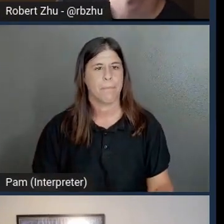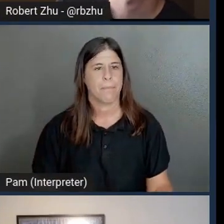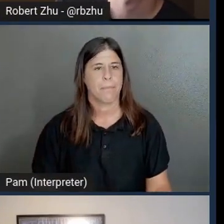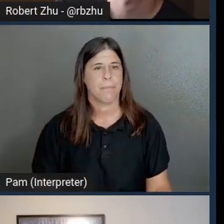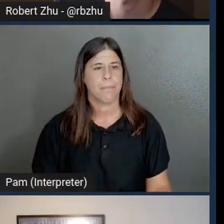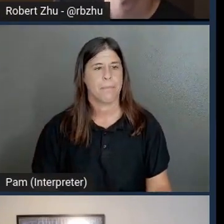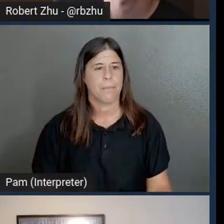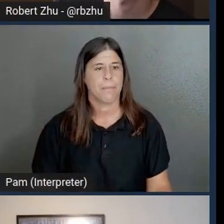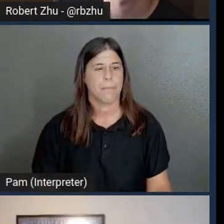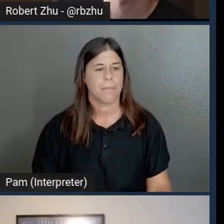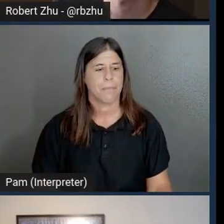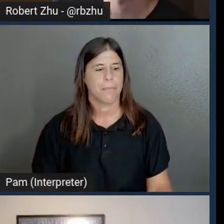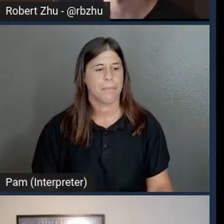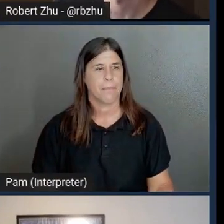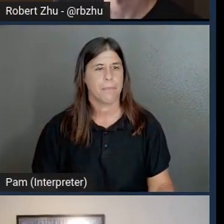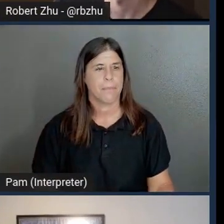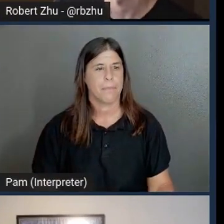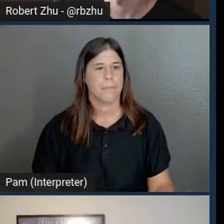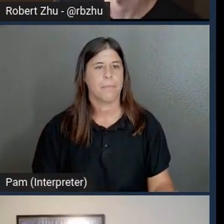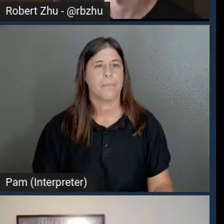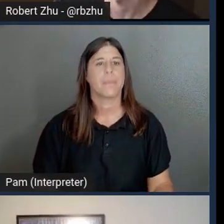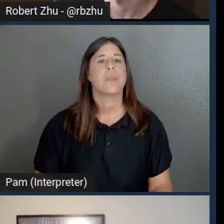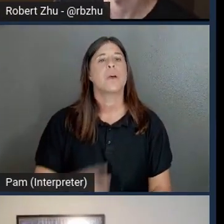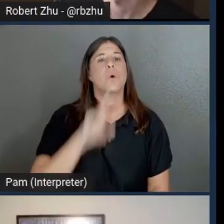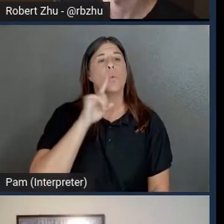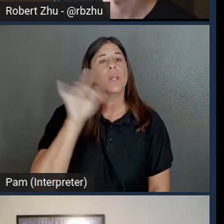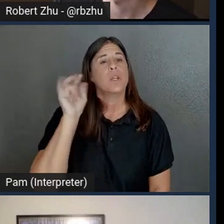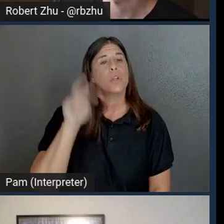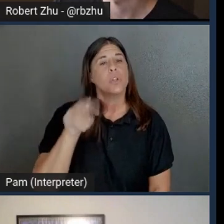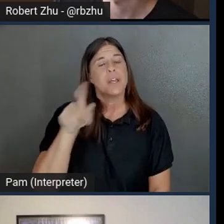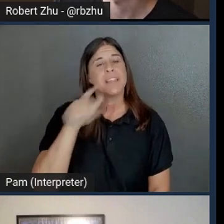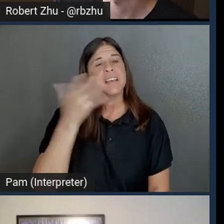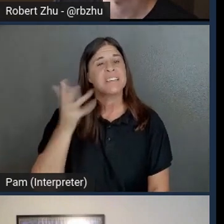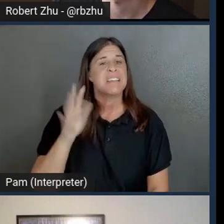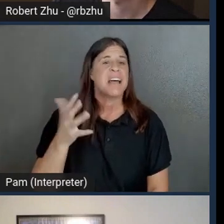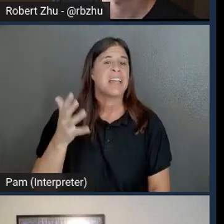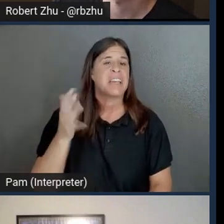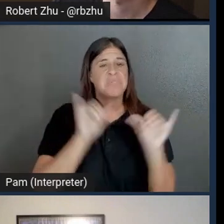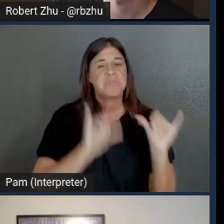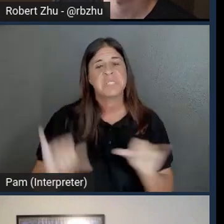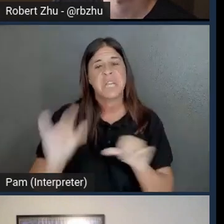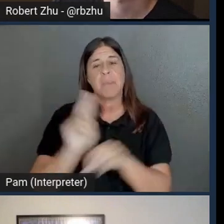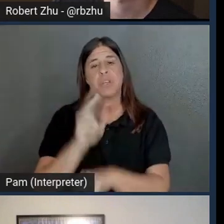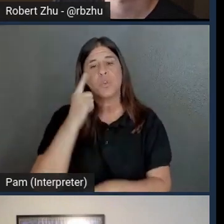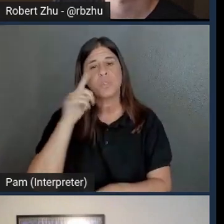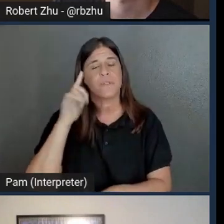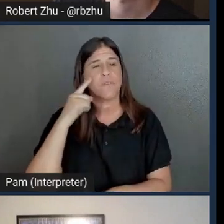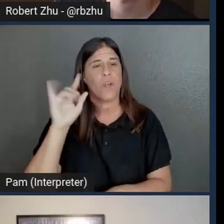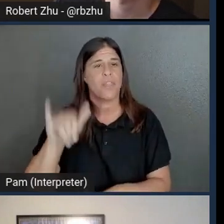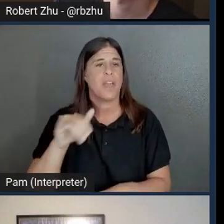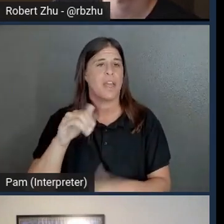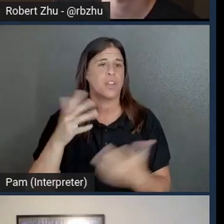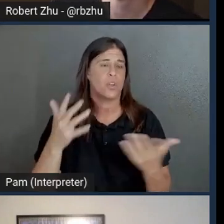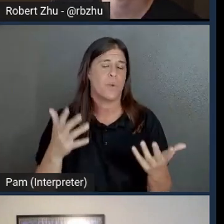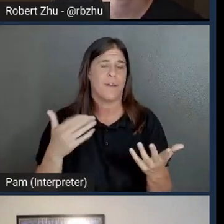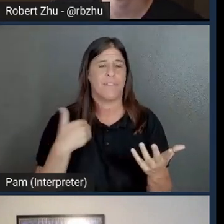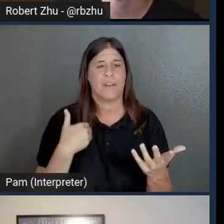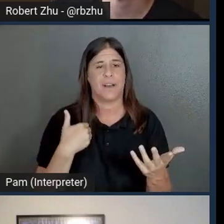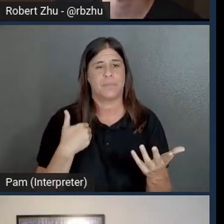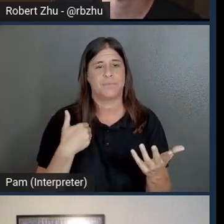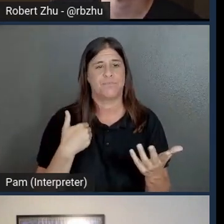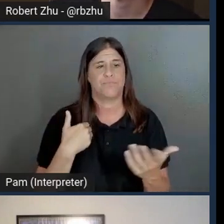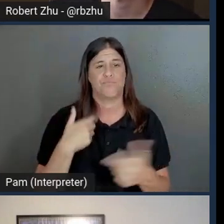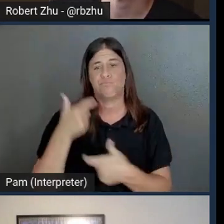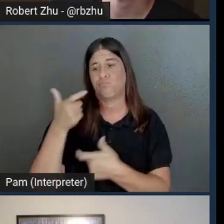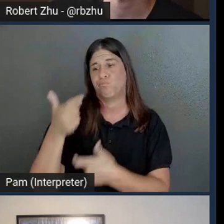All right. Yeah. So, you know, you kind of look at this, think about this as in a common use case. In this case, it's, we're sitting there looking